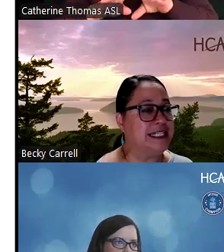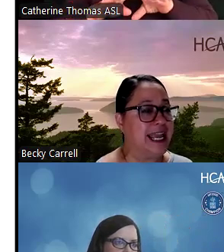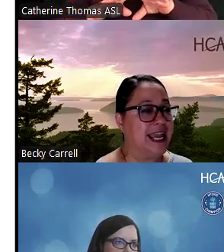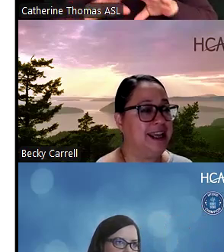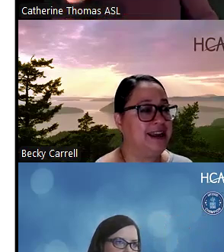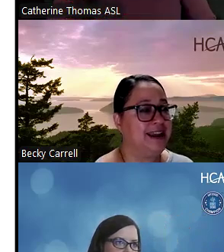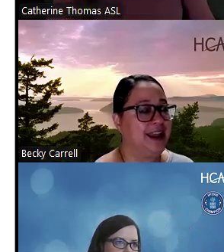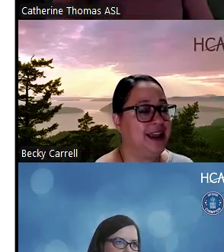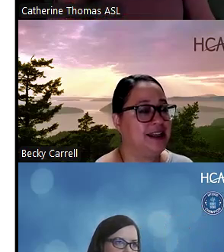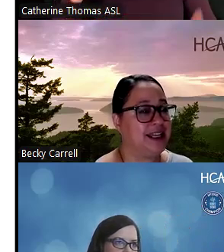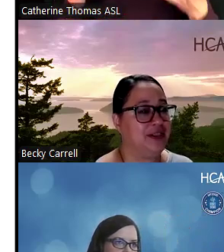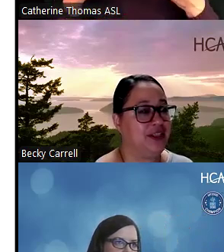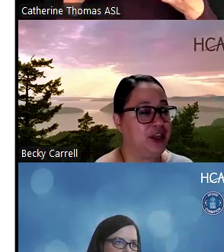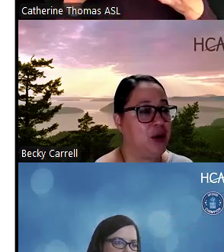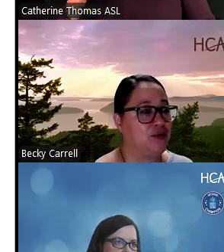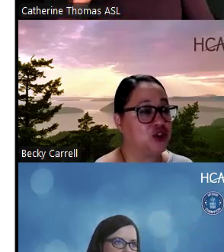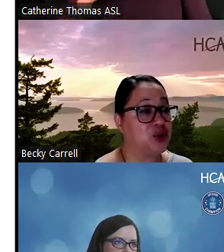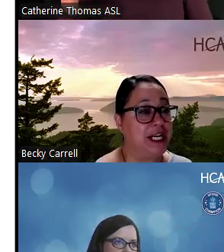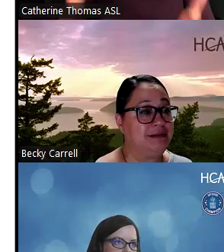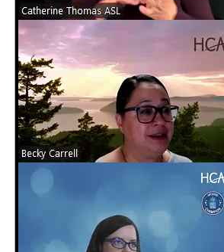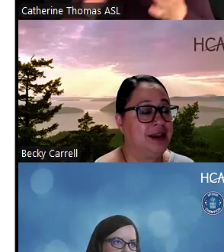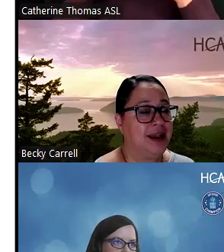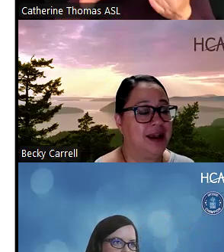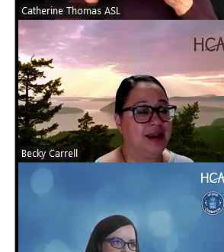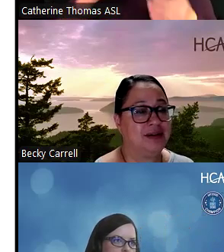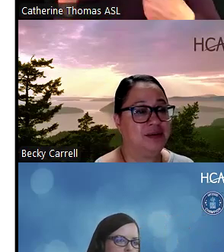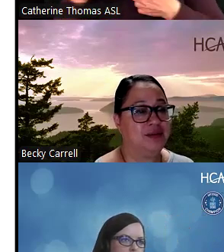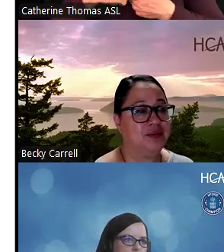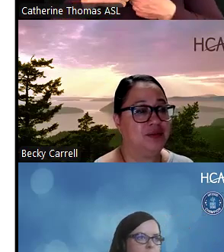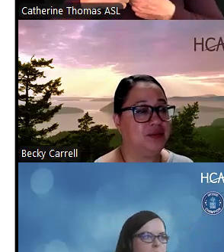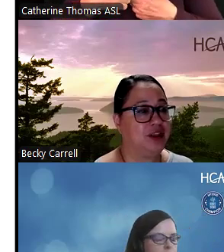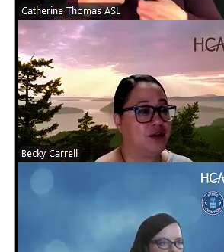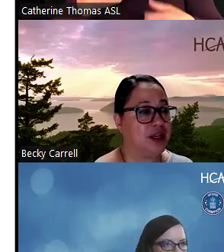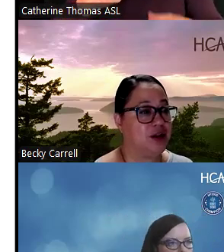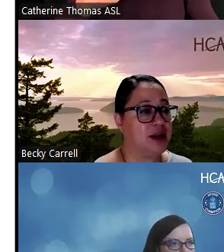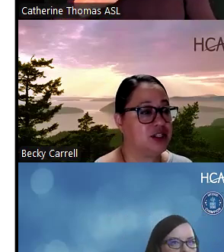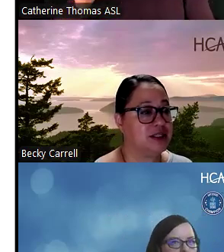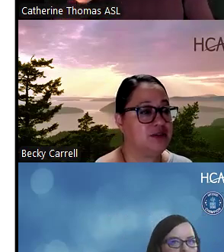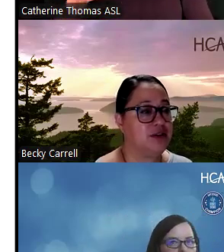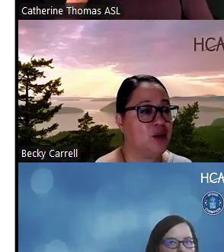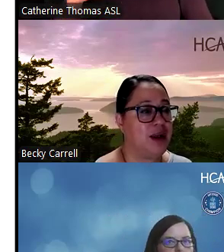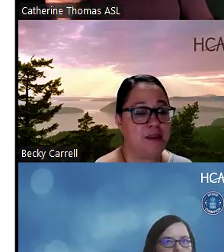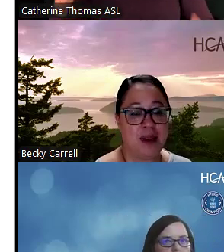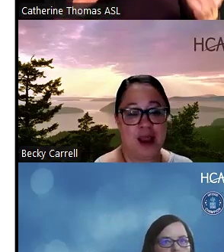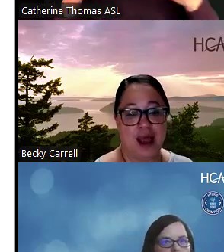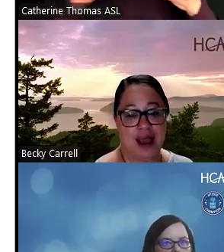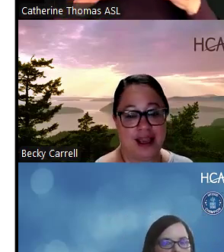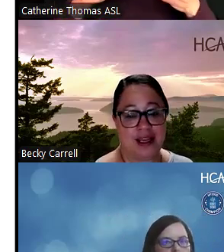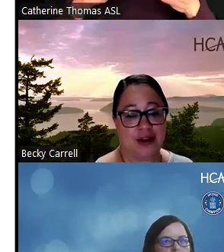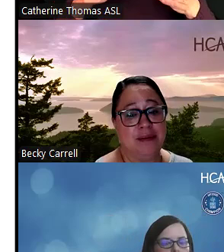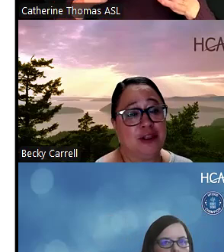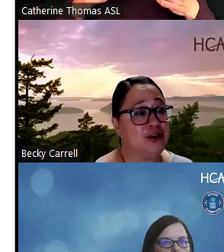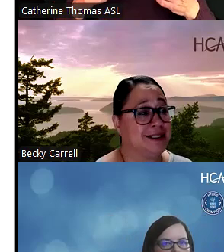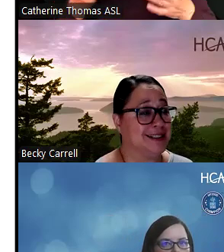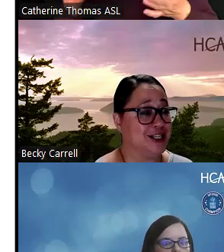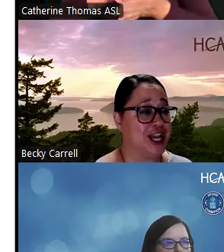webinar today. And again, thank you all for joining. If you have any questions and follow up, again,